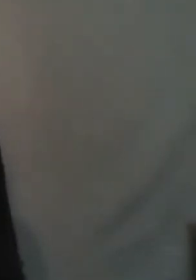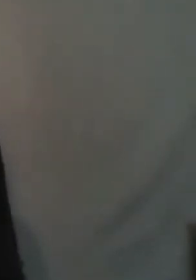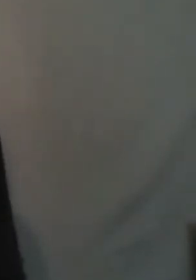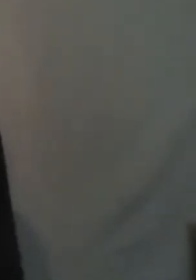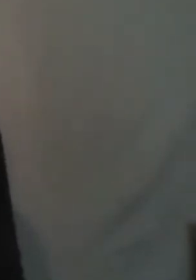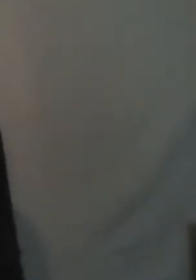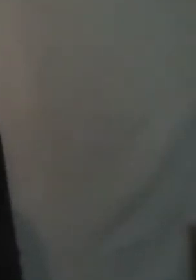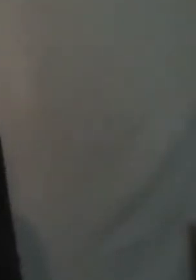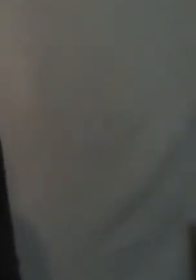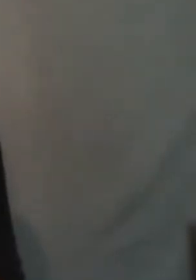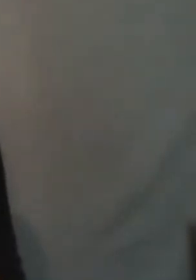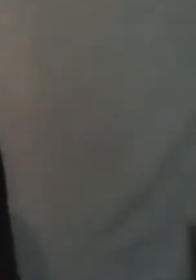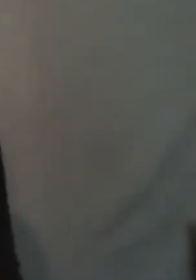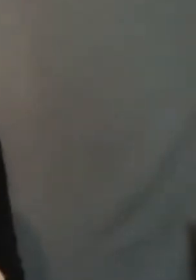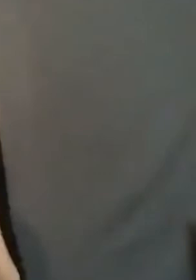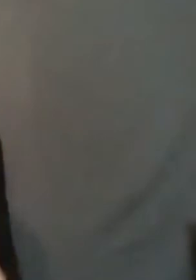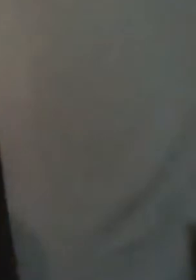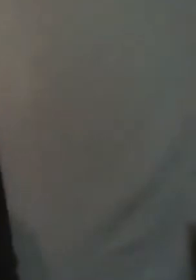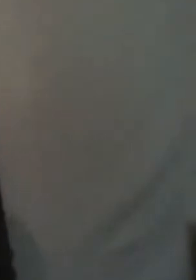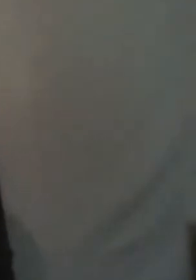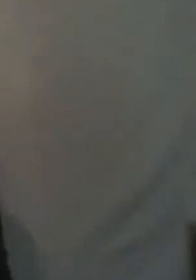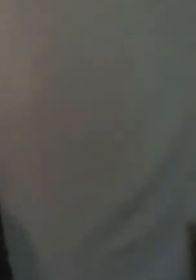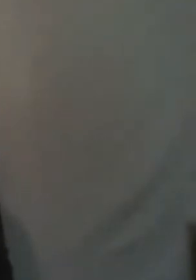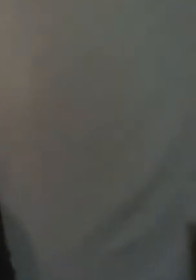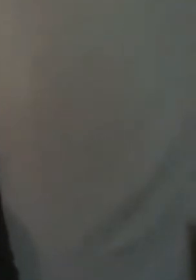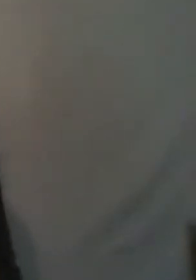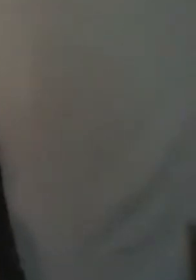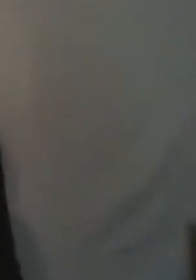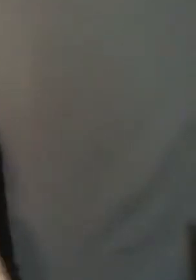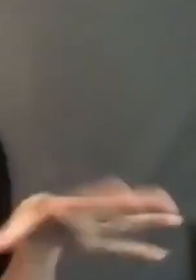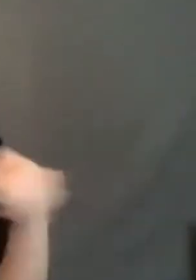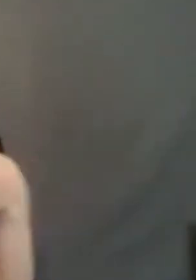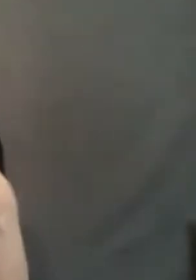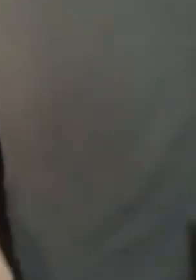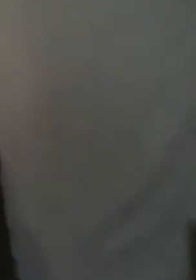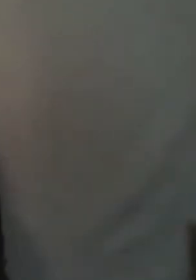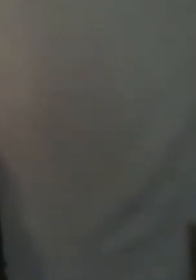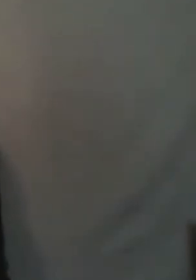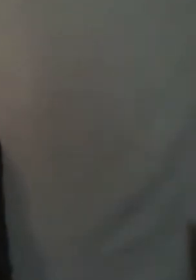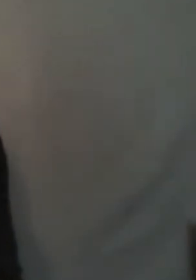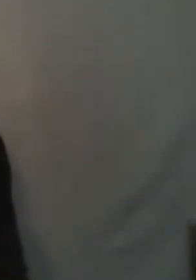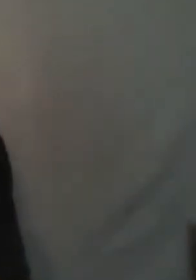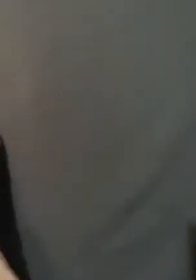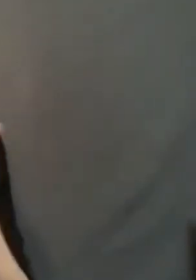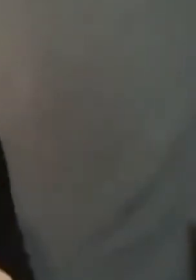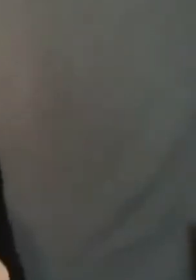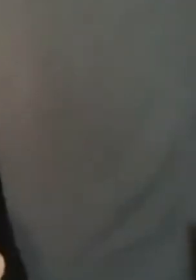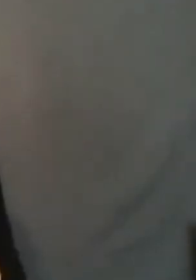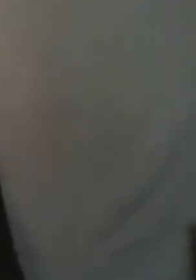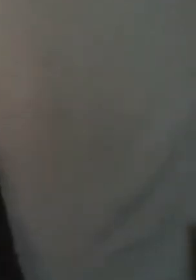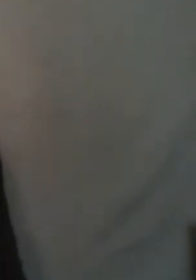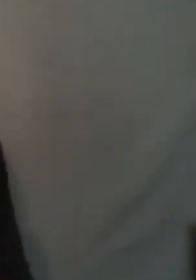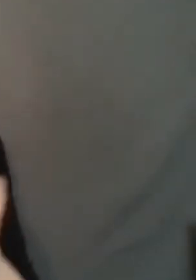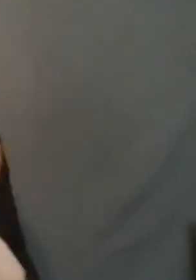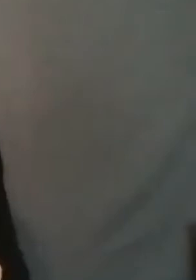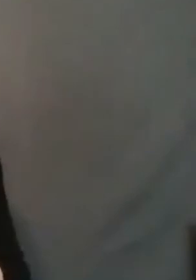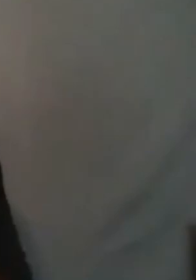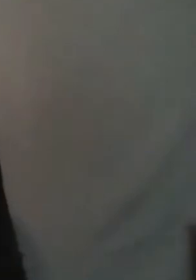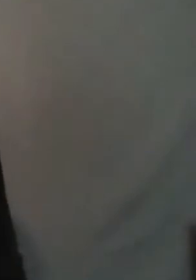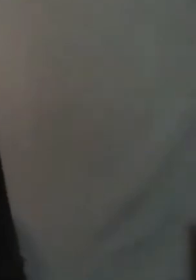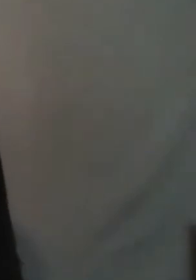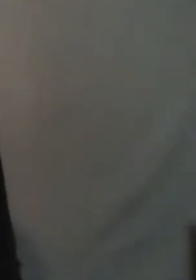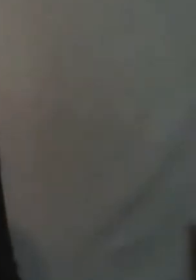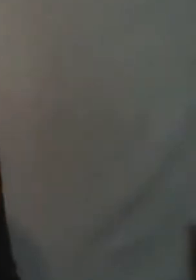a course, and then maybe you all meet later for coffee or somewhere in the hotel for more of an informal talk.